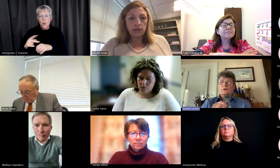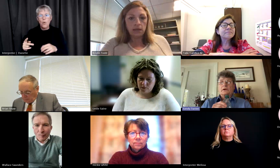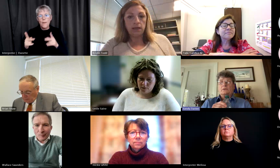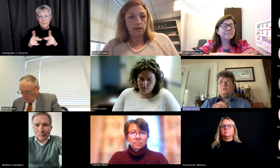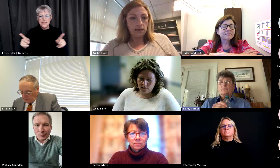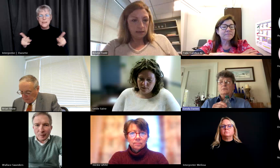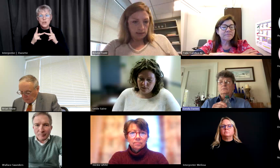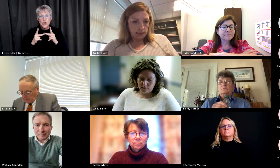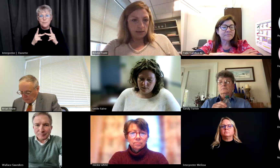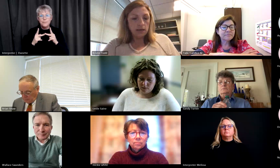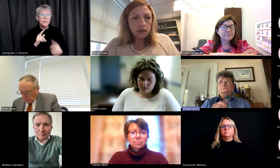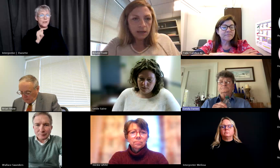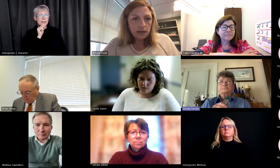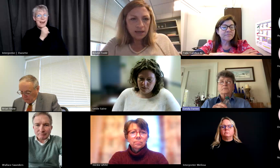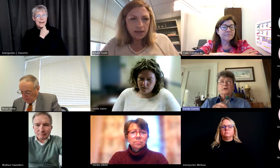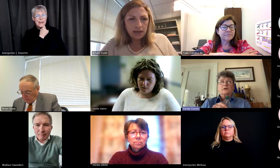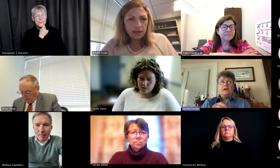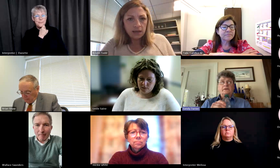Okay.